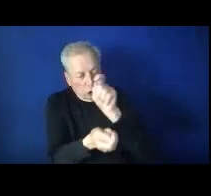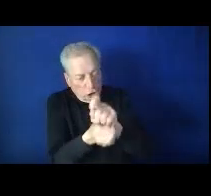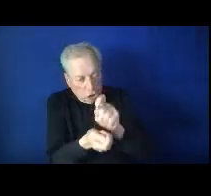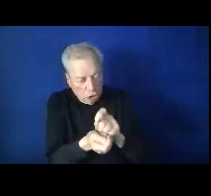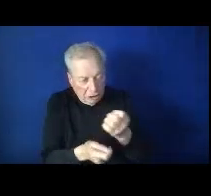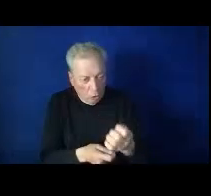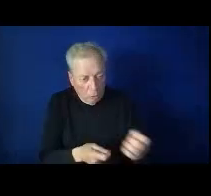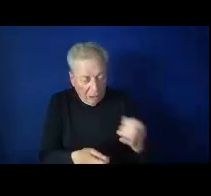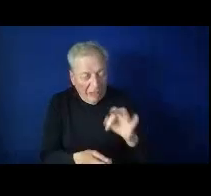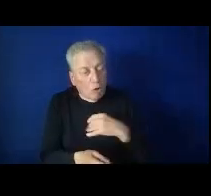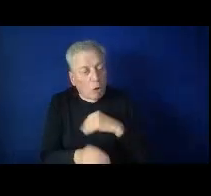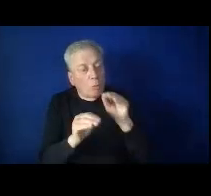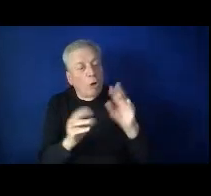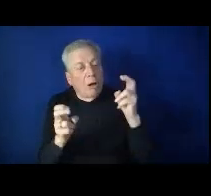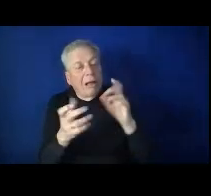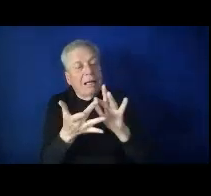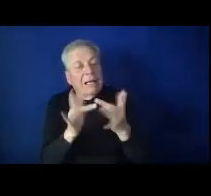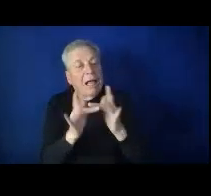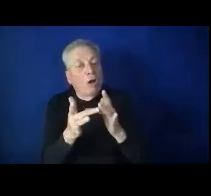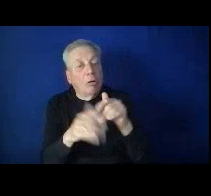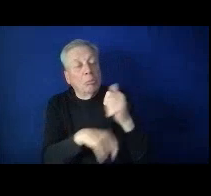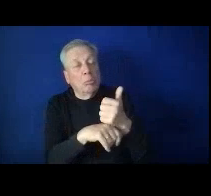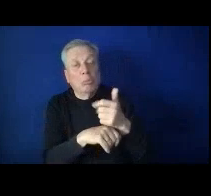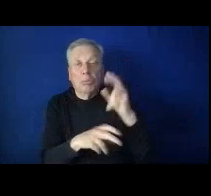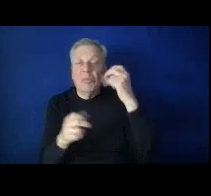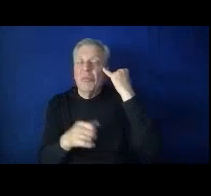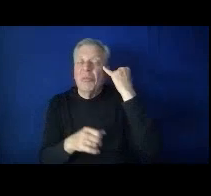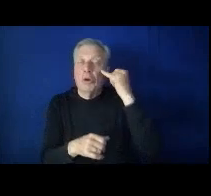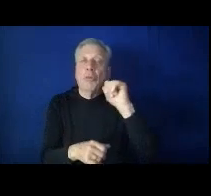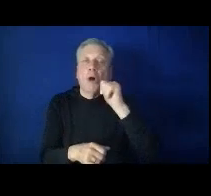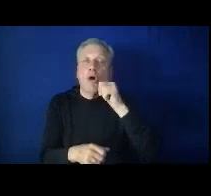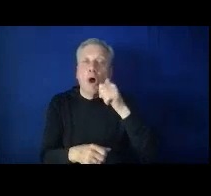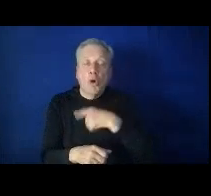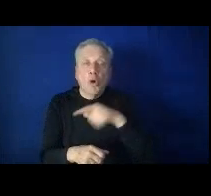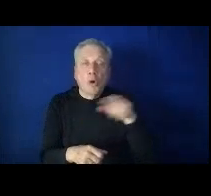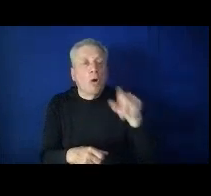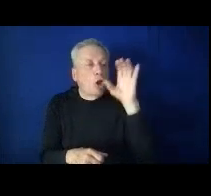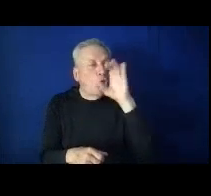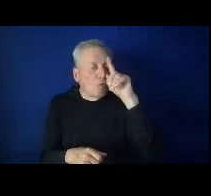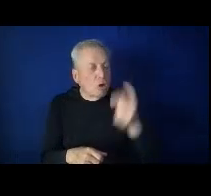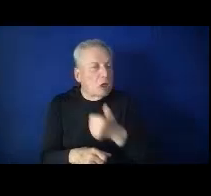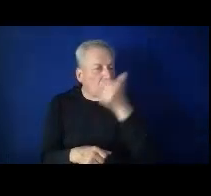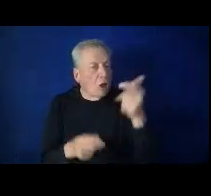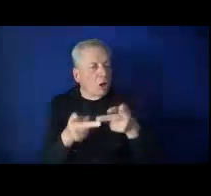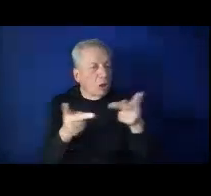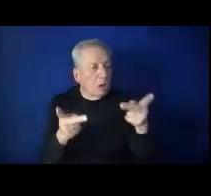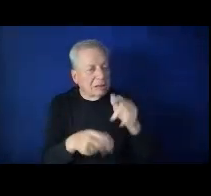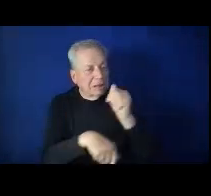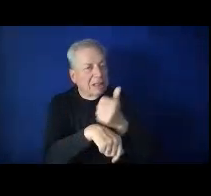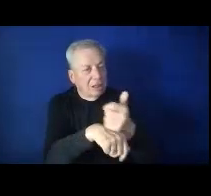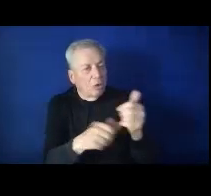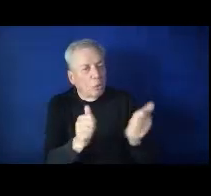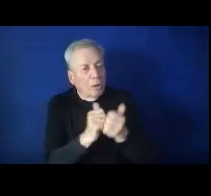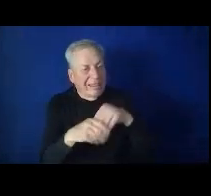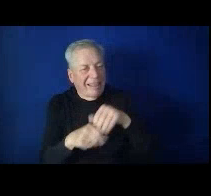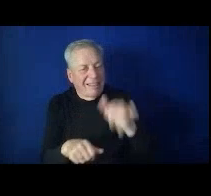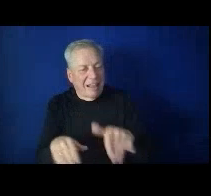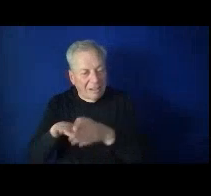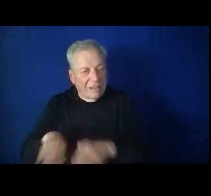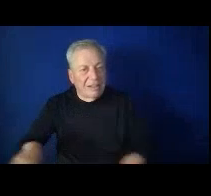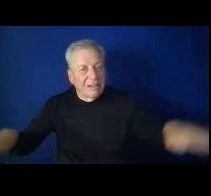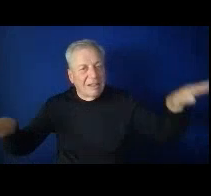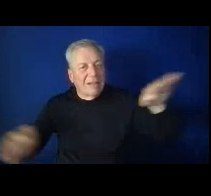can put in, I'm going to scout tomorrow to look for another possible site for another station within the basin. And